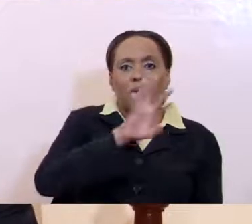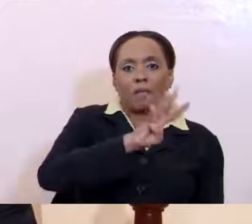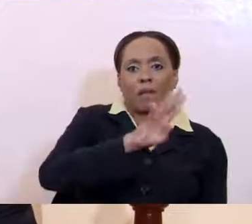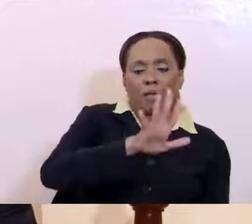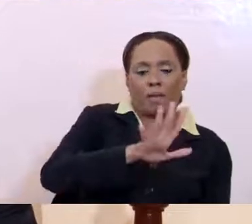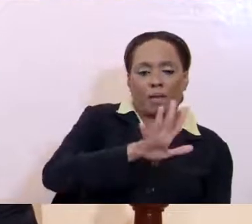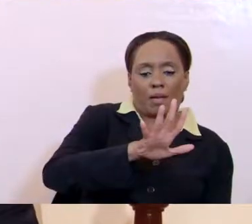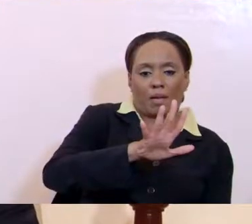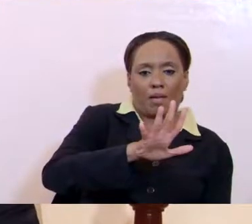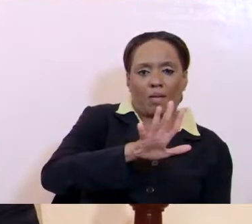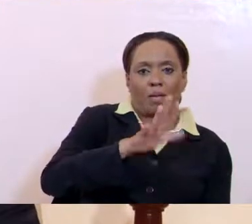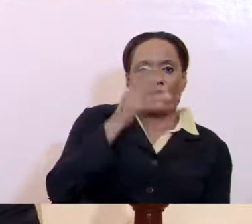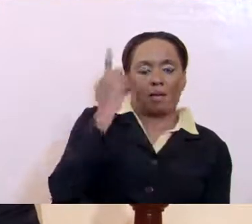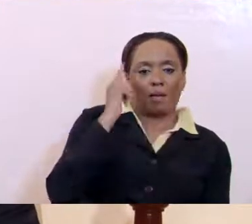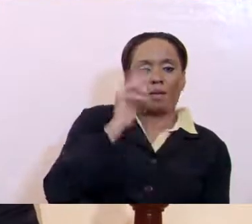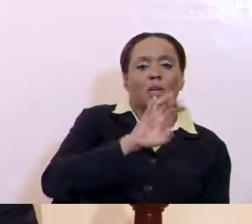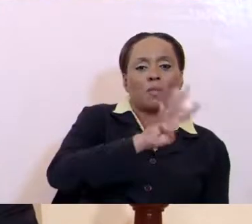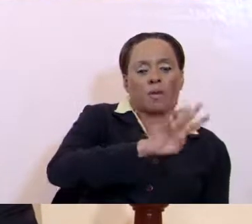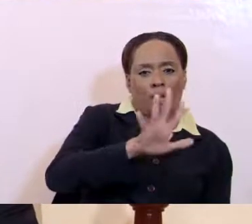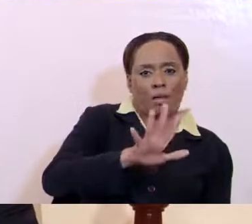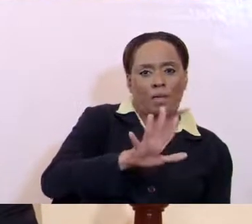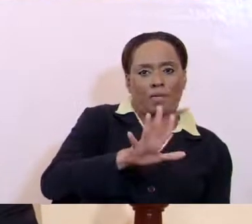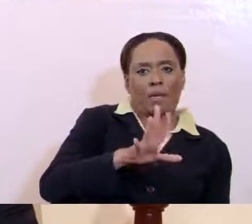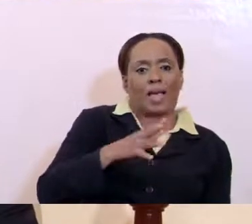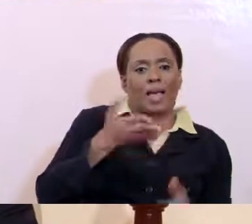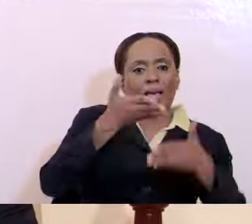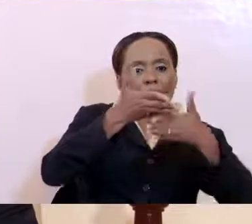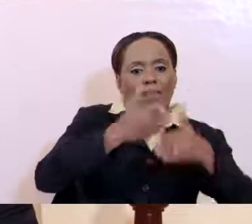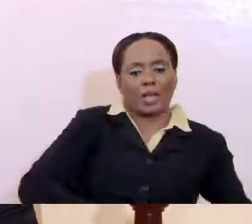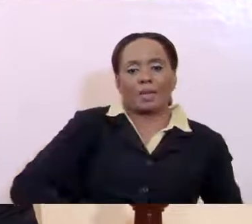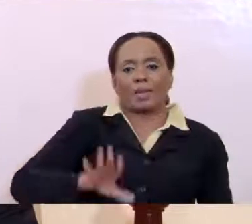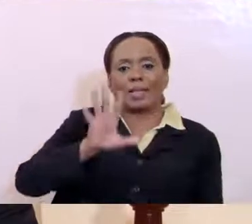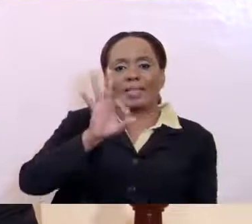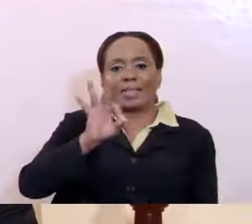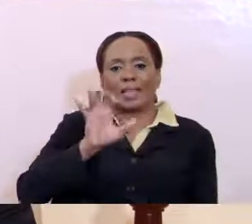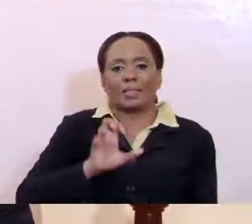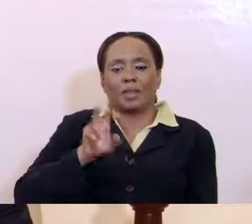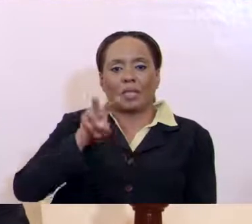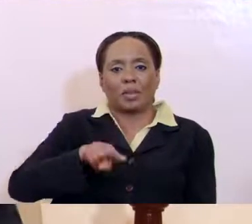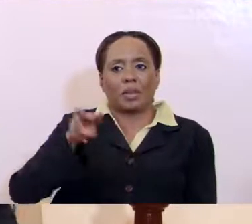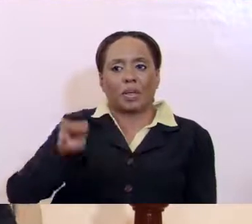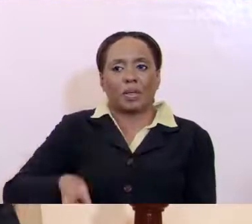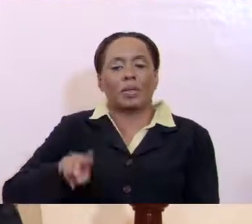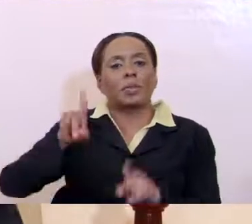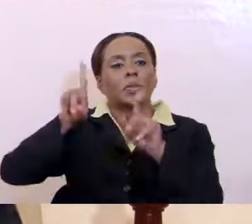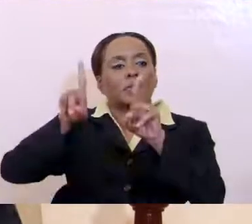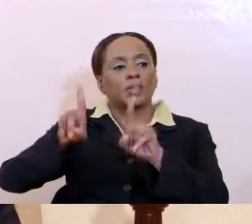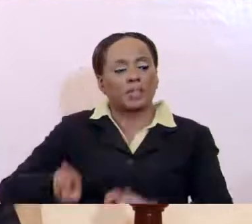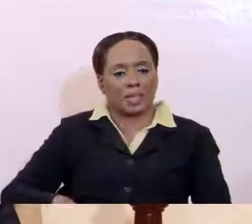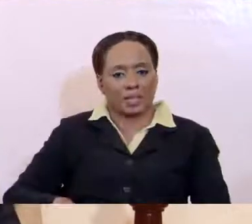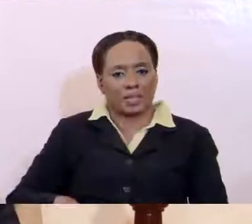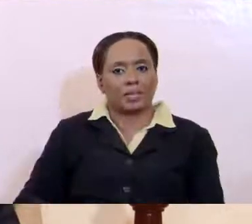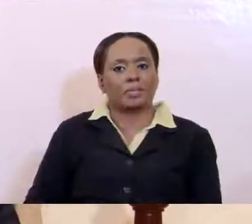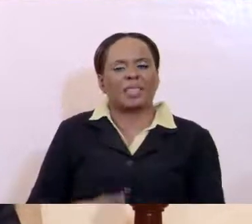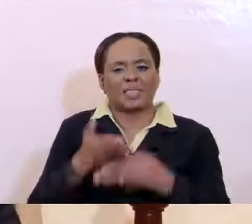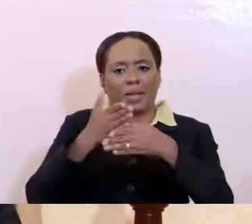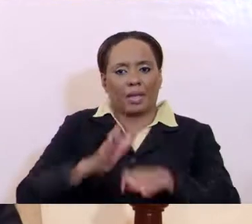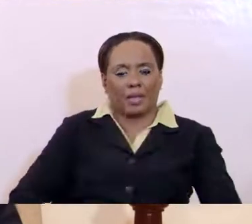cases reported for Thursday and dividing that by 922 tests that were performed at the public health